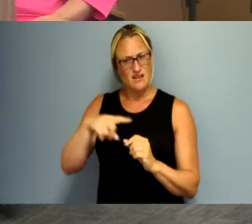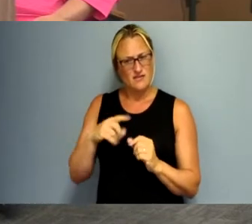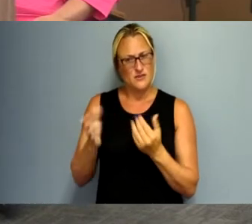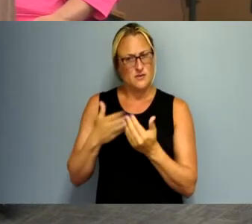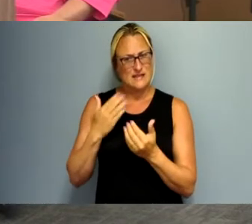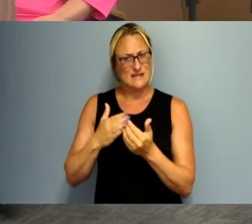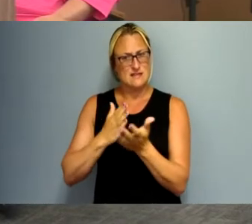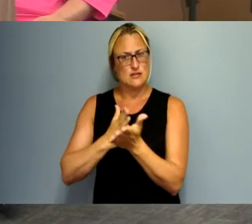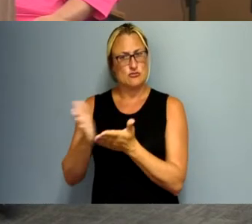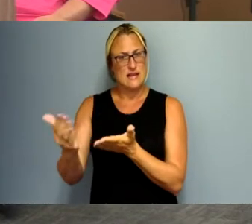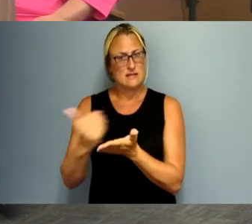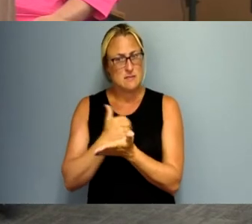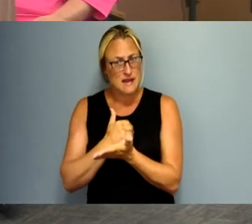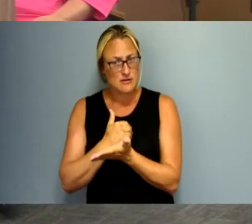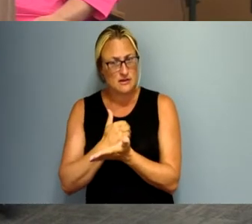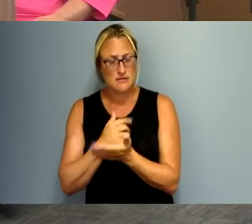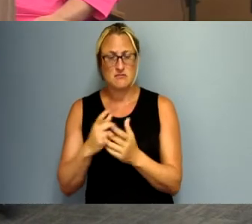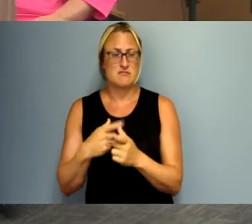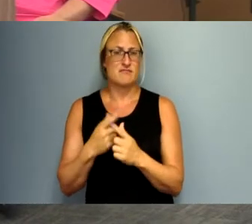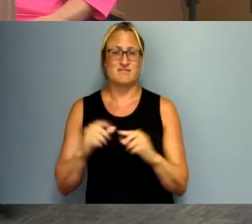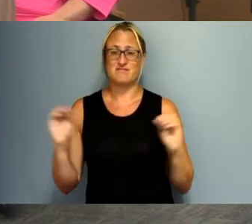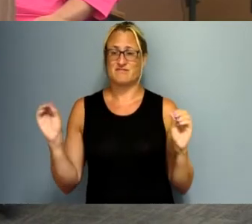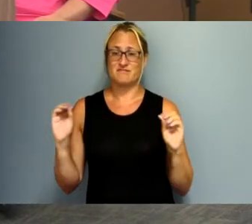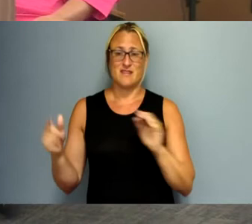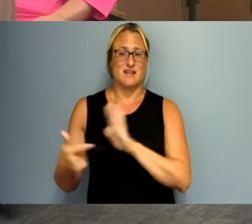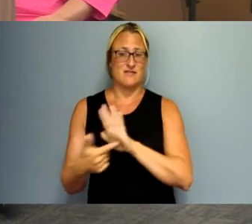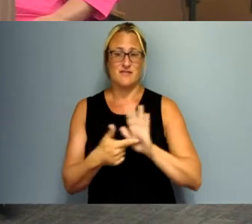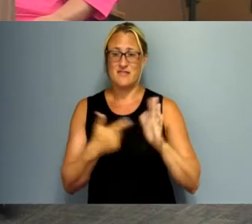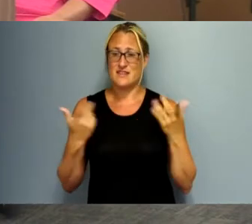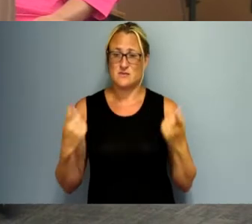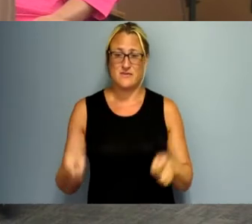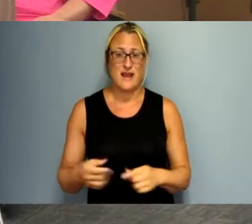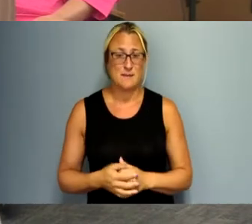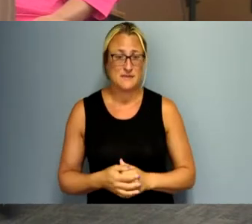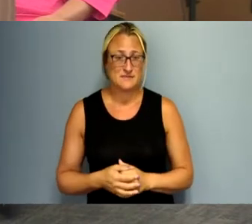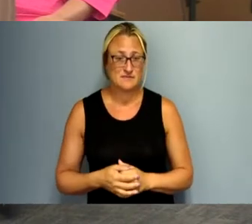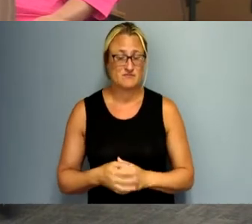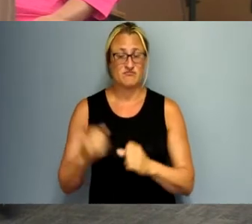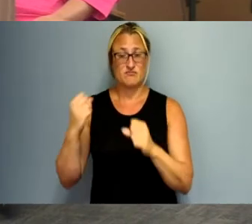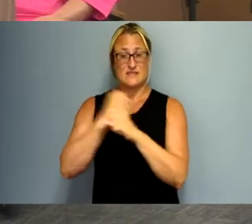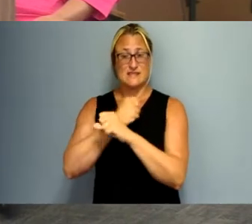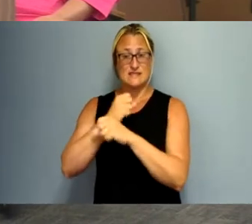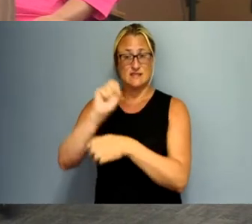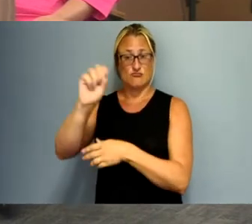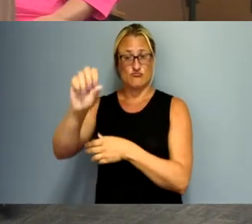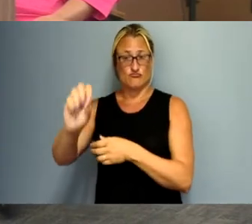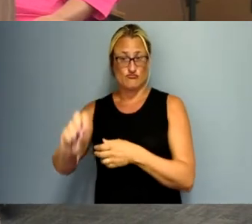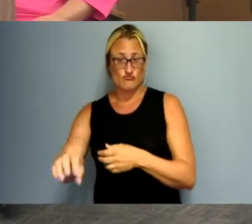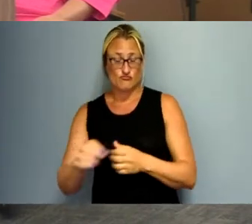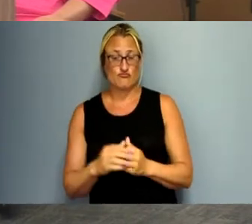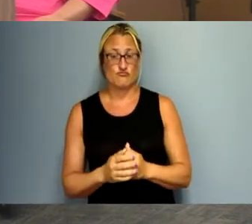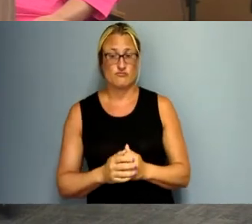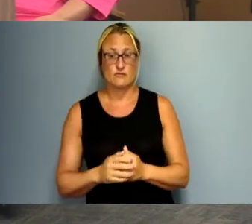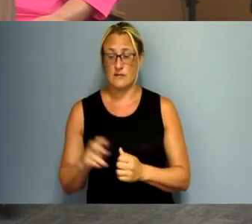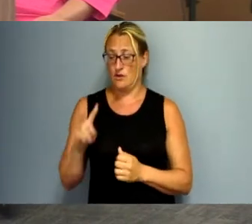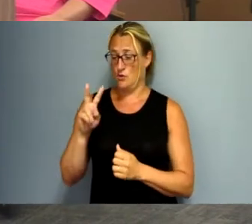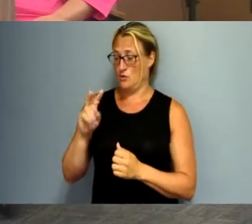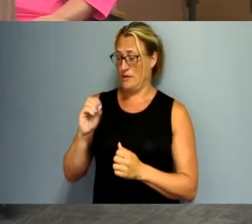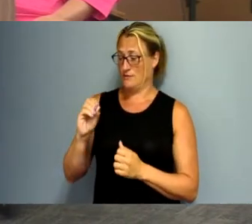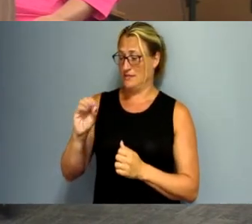the beginning, none of this would have been happening. Here are some stats for you. Why, from